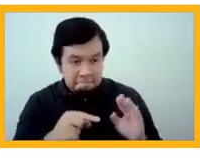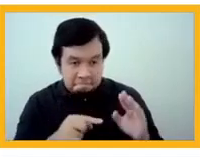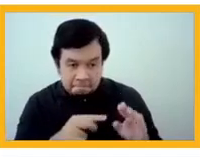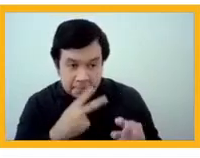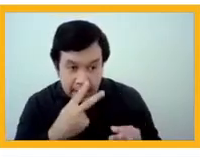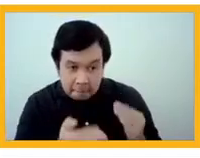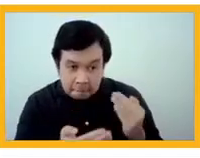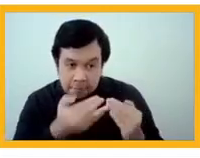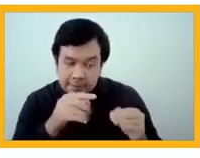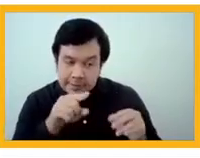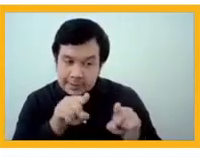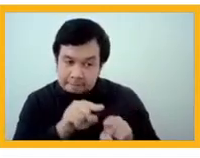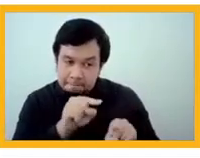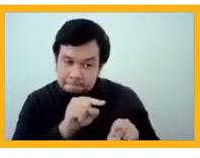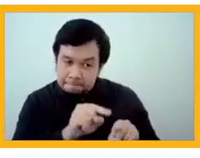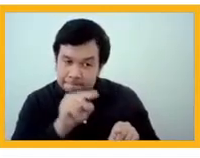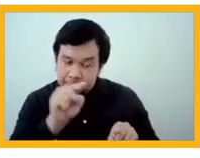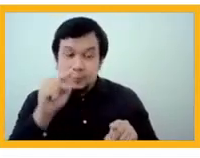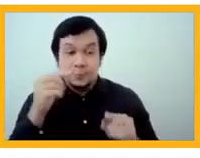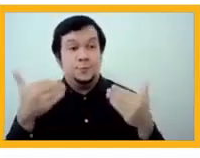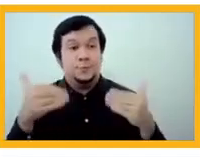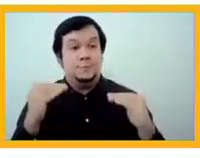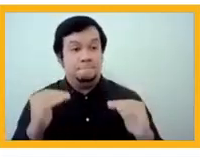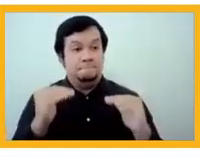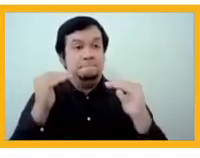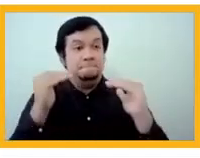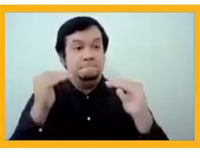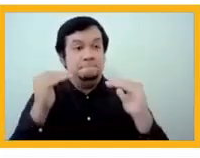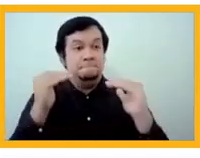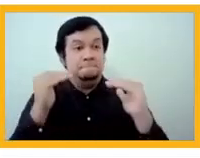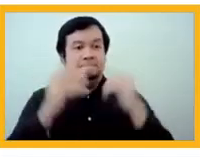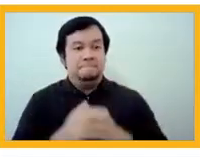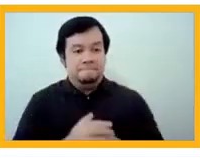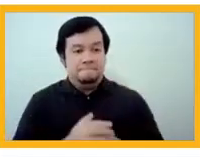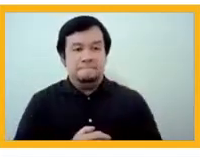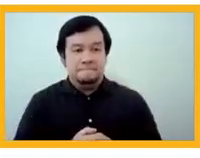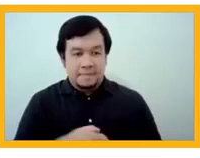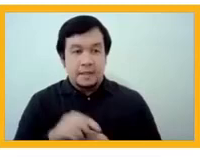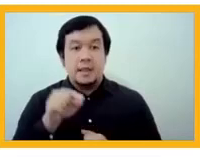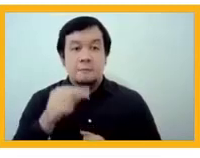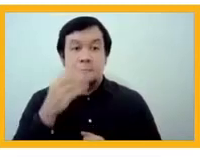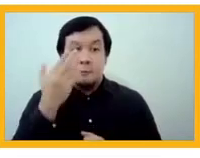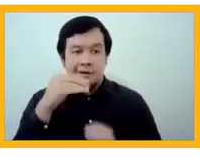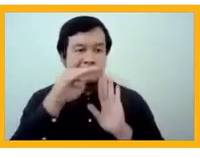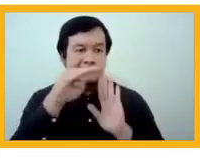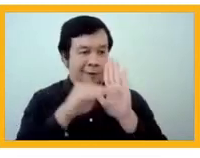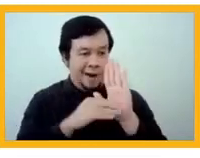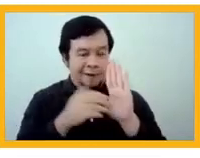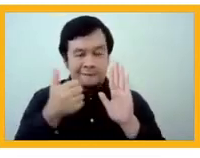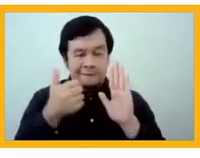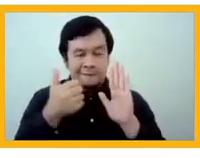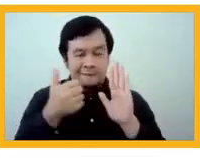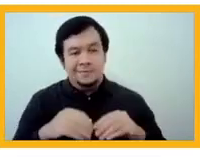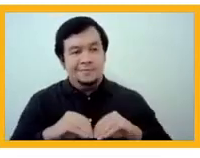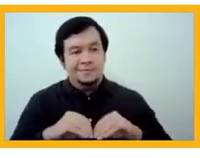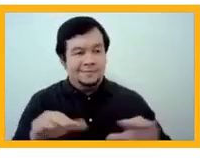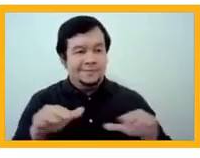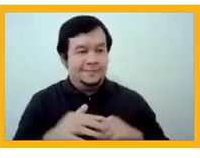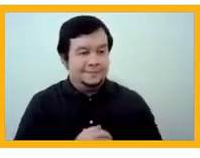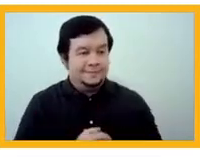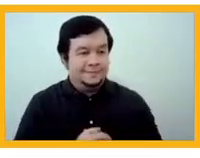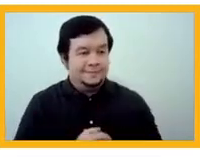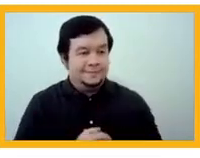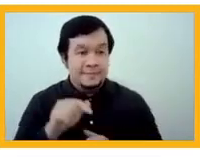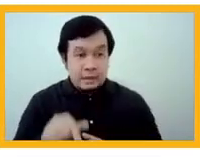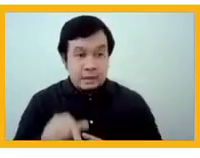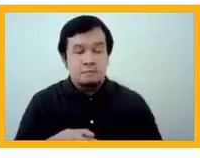4 months of exposure to the program. So you see that the average grade 9 kid started the program in November 1st below fifth grade level, but